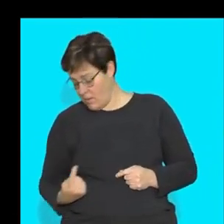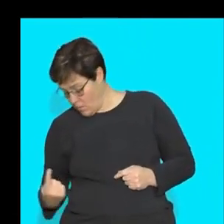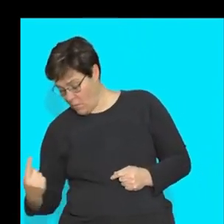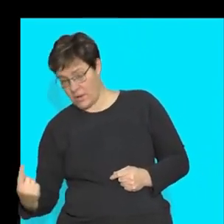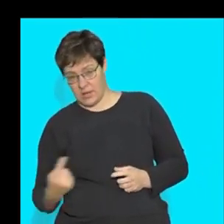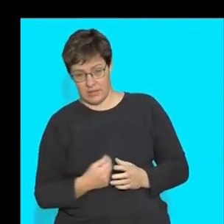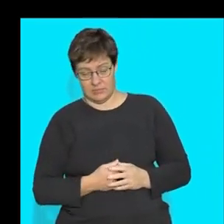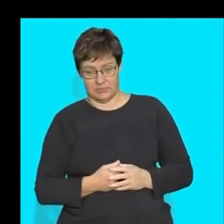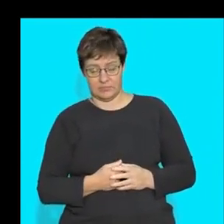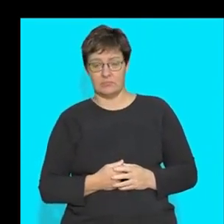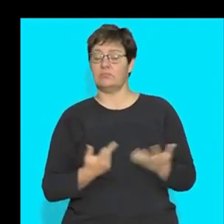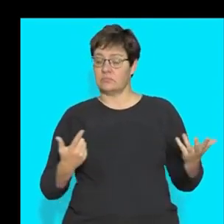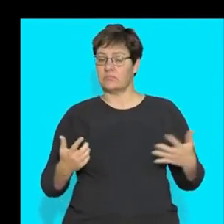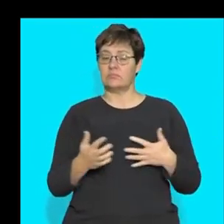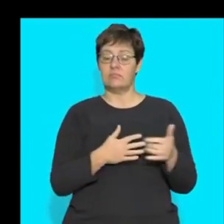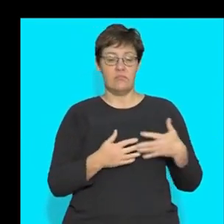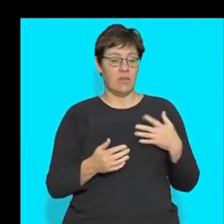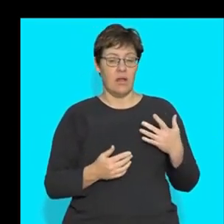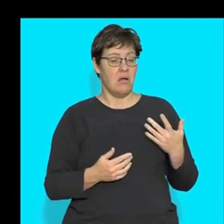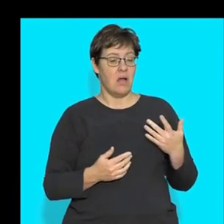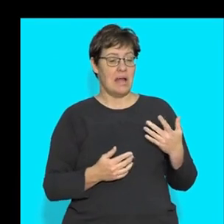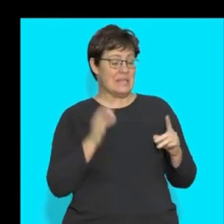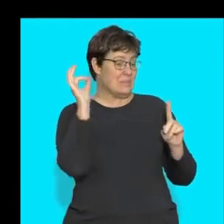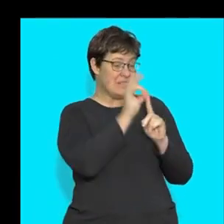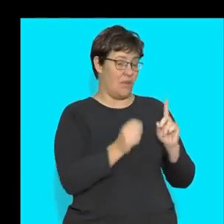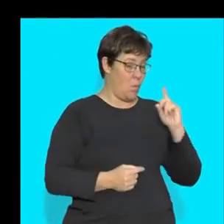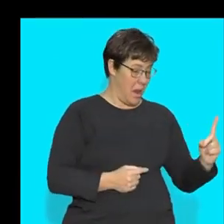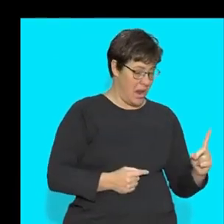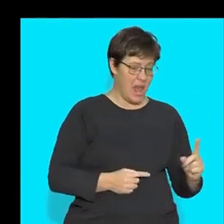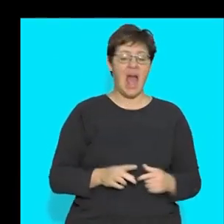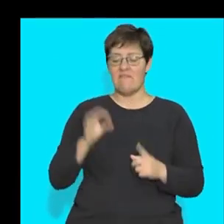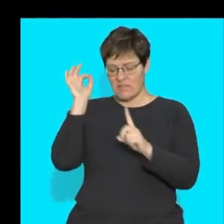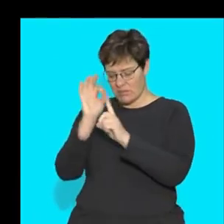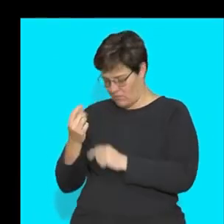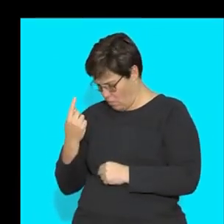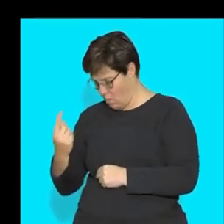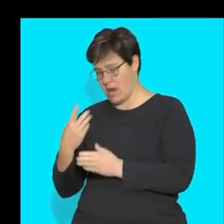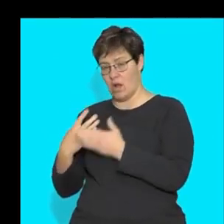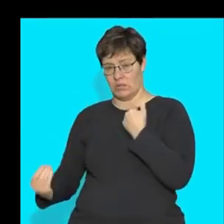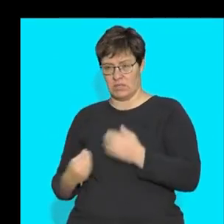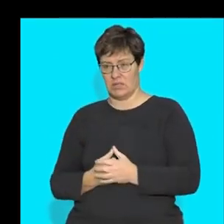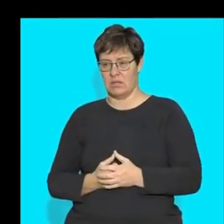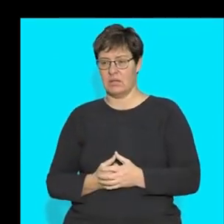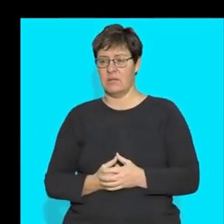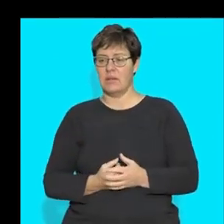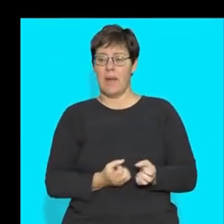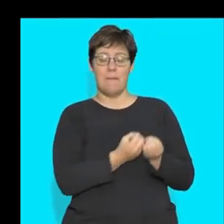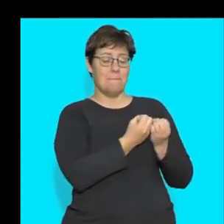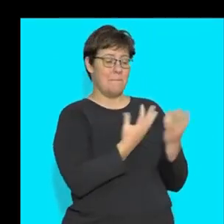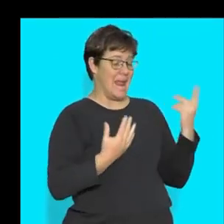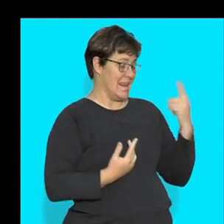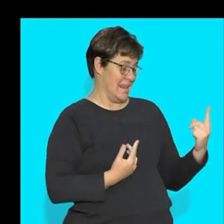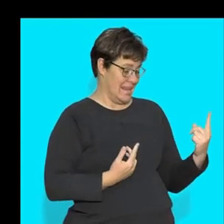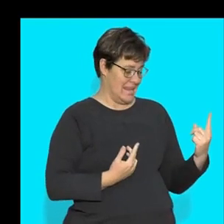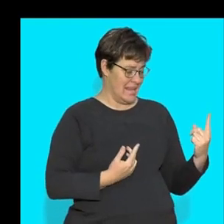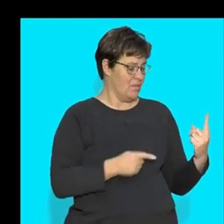that a particular input value has only one output value. Whereas with a many-to-one,